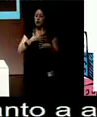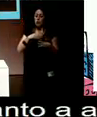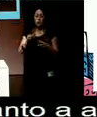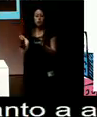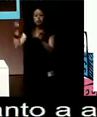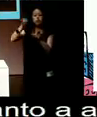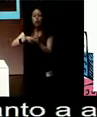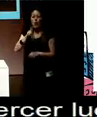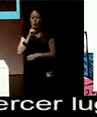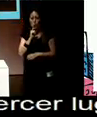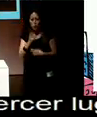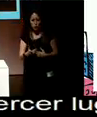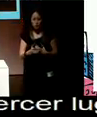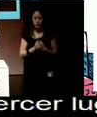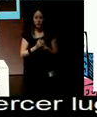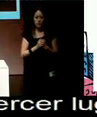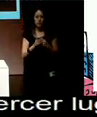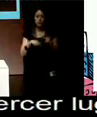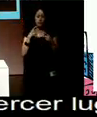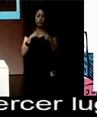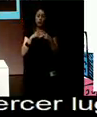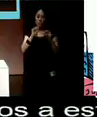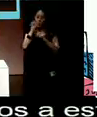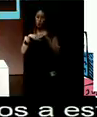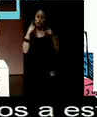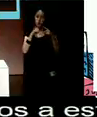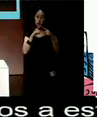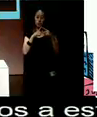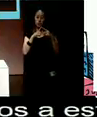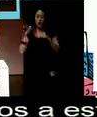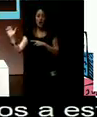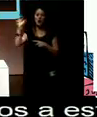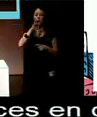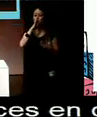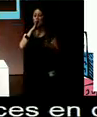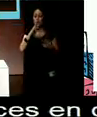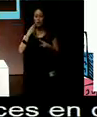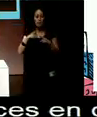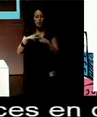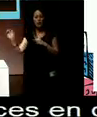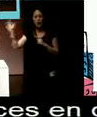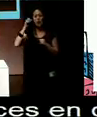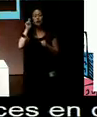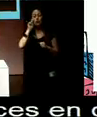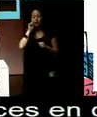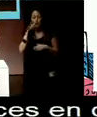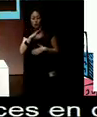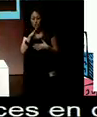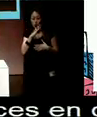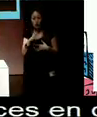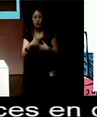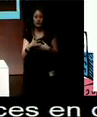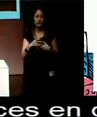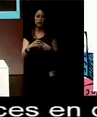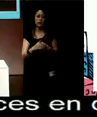So for the first question, why is there a European policy? First of all, there are 3 good reasons, I think.